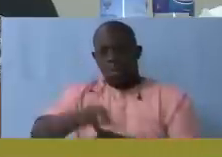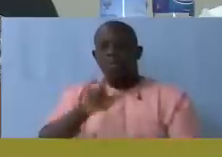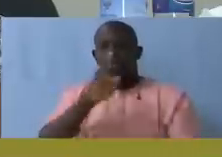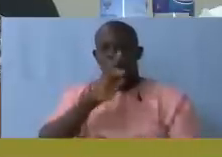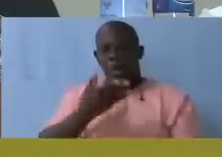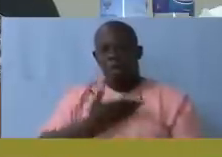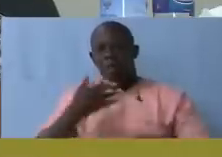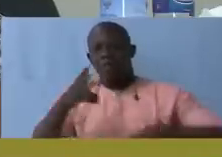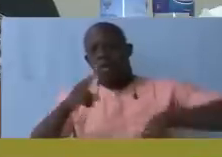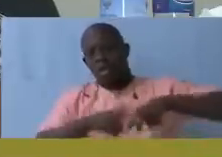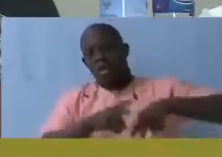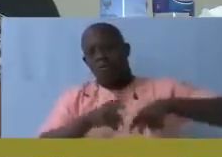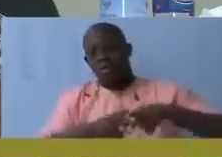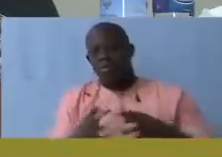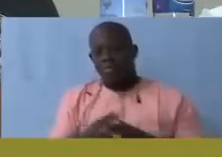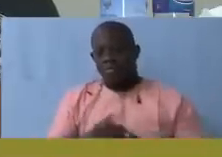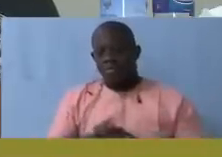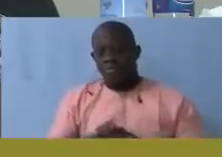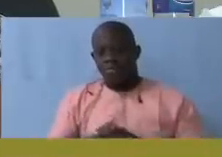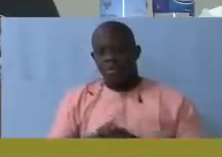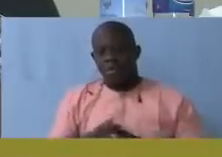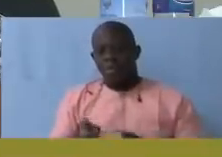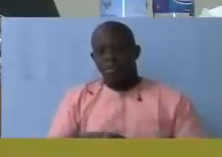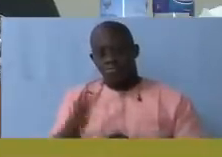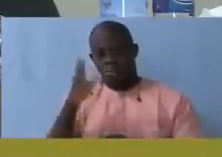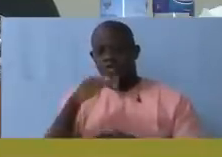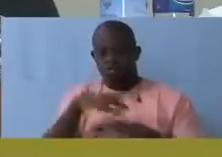HIV. So it could be a factor.